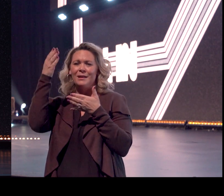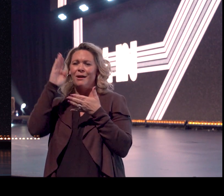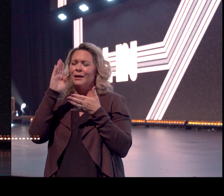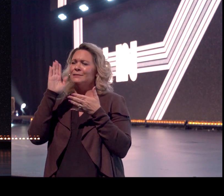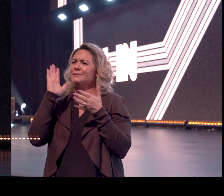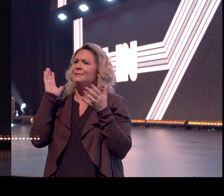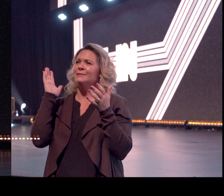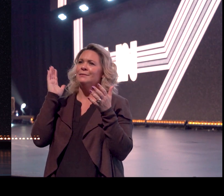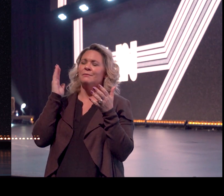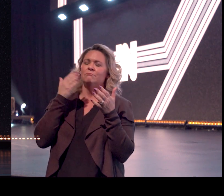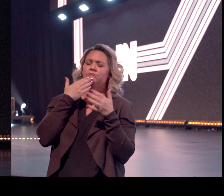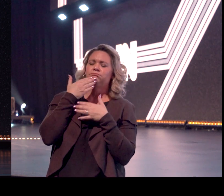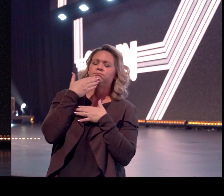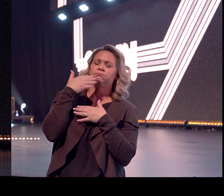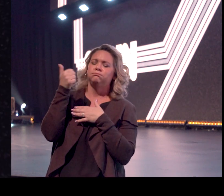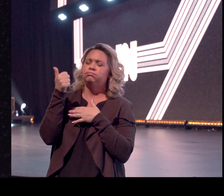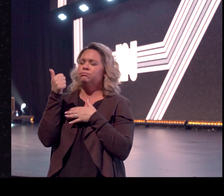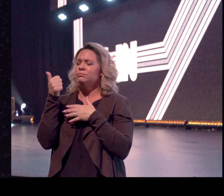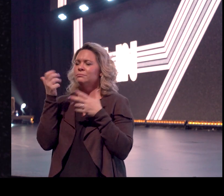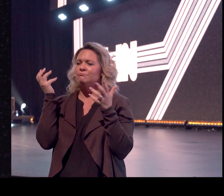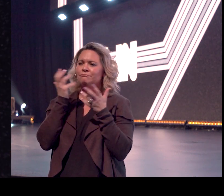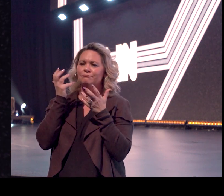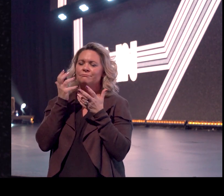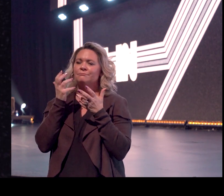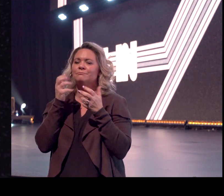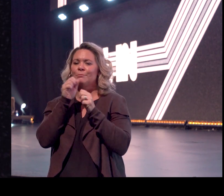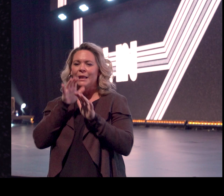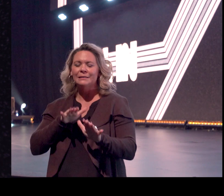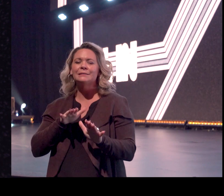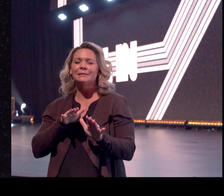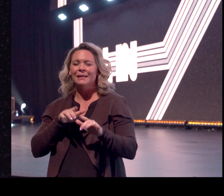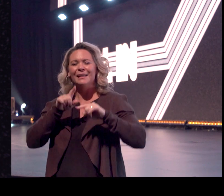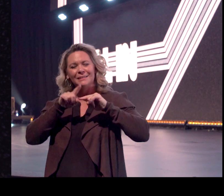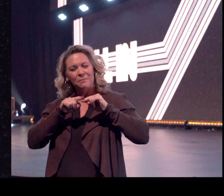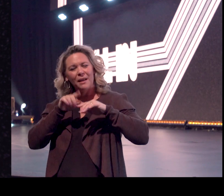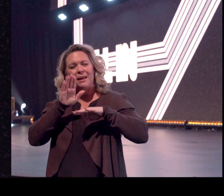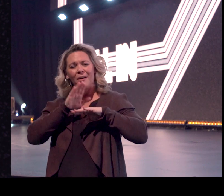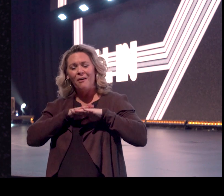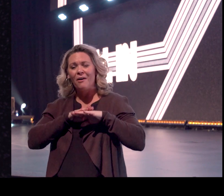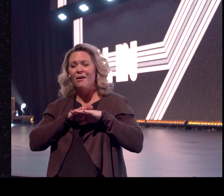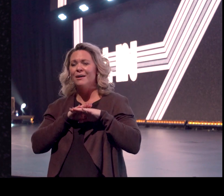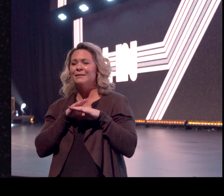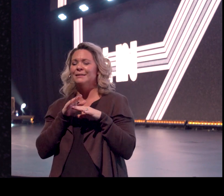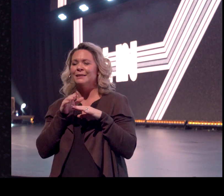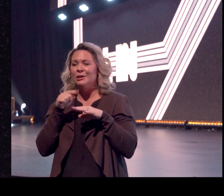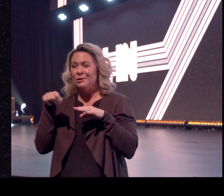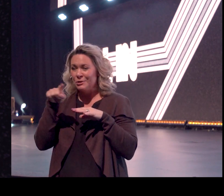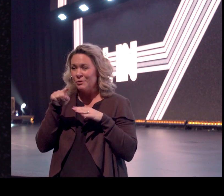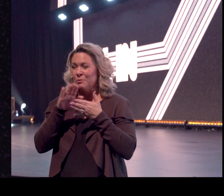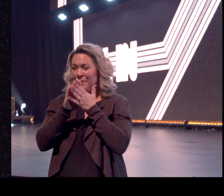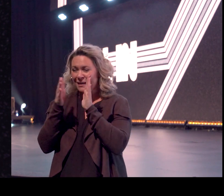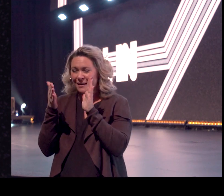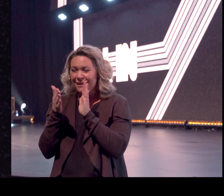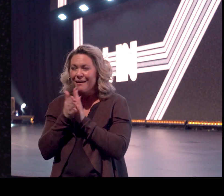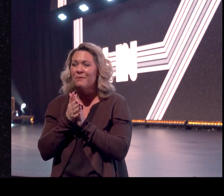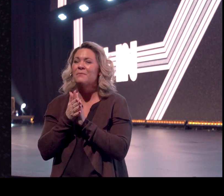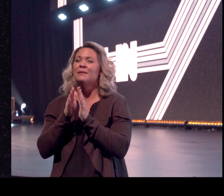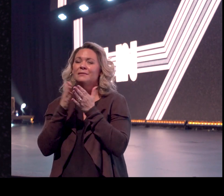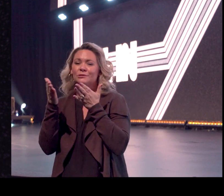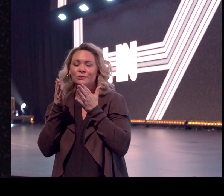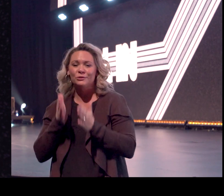Some of you, God's greatest blessing is dependent on you becoming a